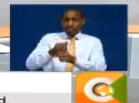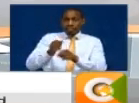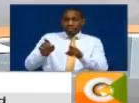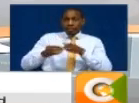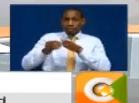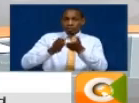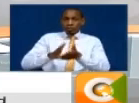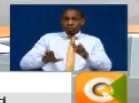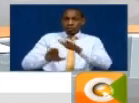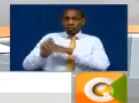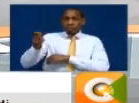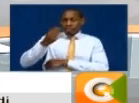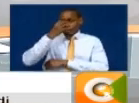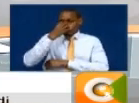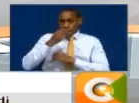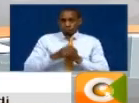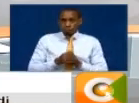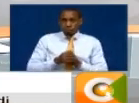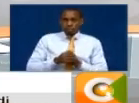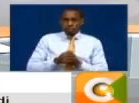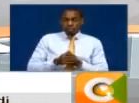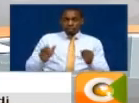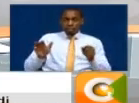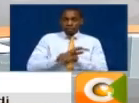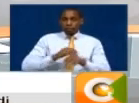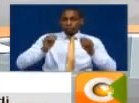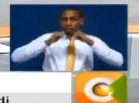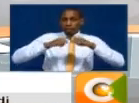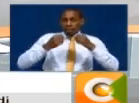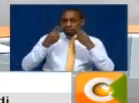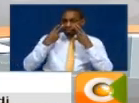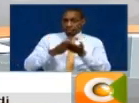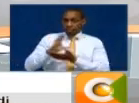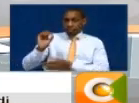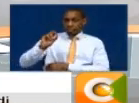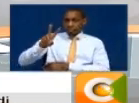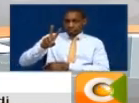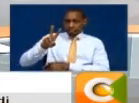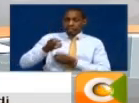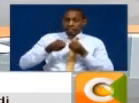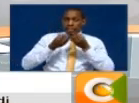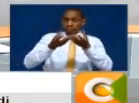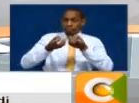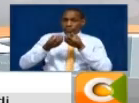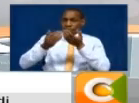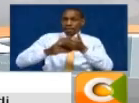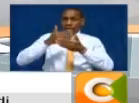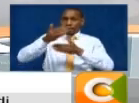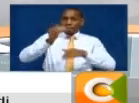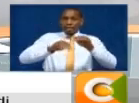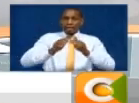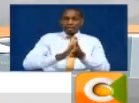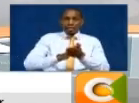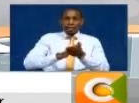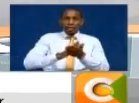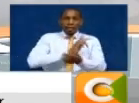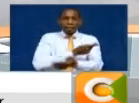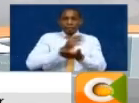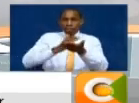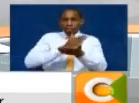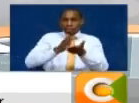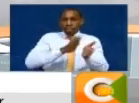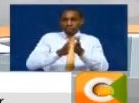is led by Deputy President William Ruto. The full text of the agreement seen by Citizen Television details a post-election power-sharing